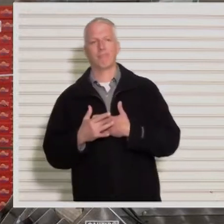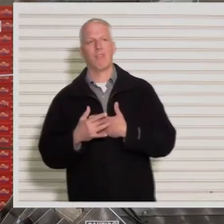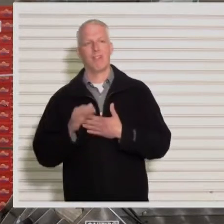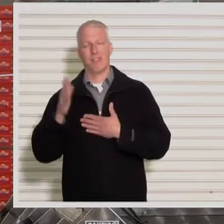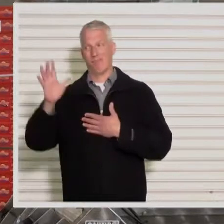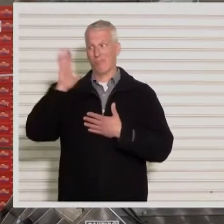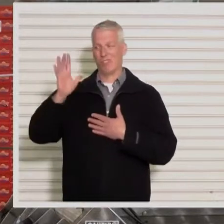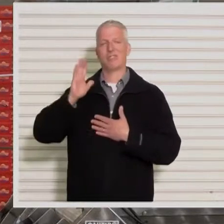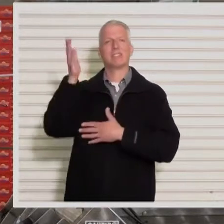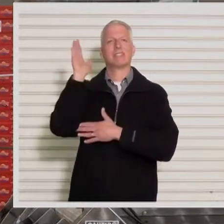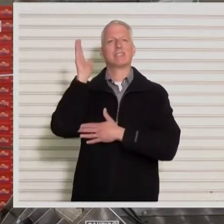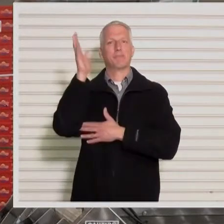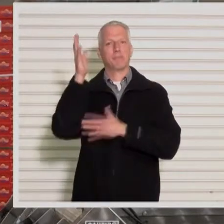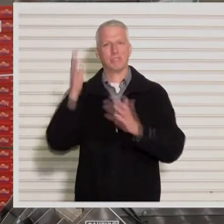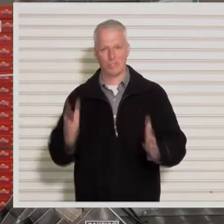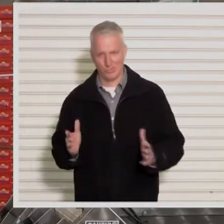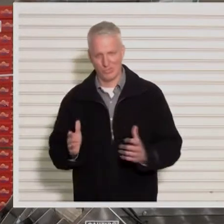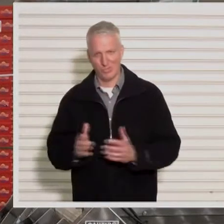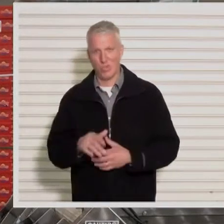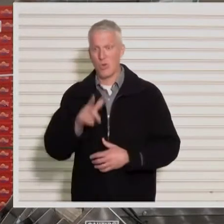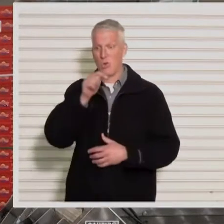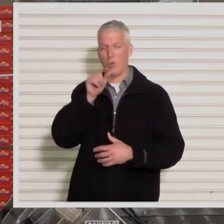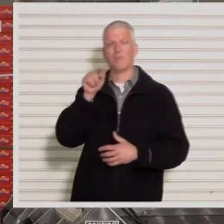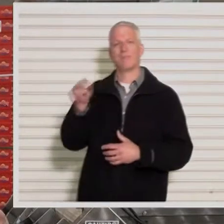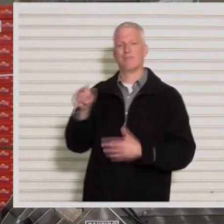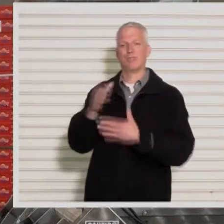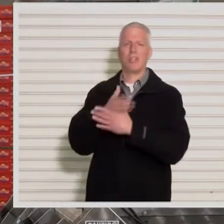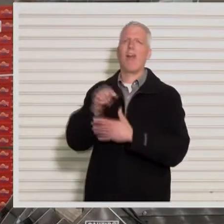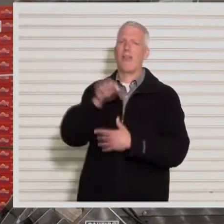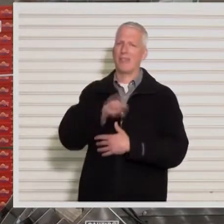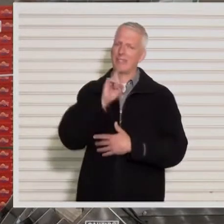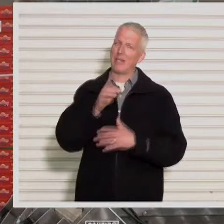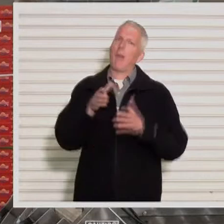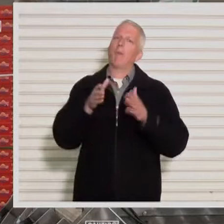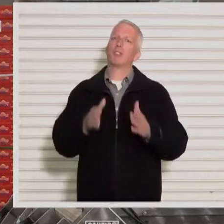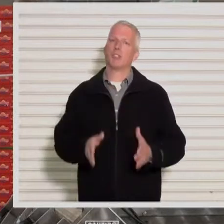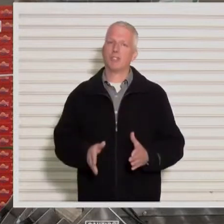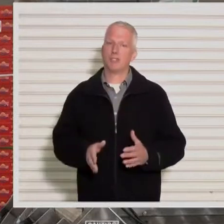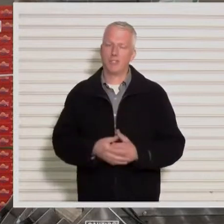previous speakers who have said that this is personal.